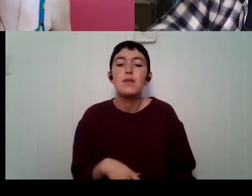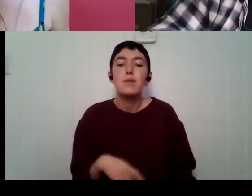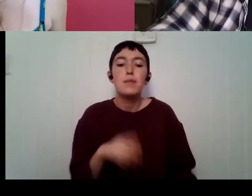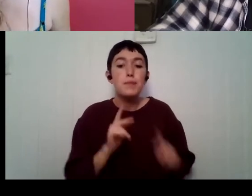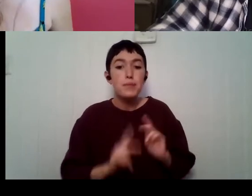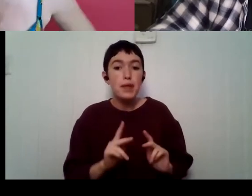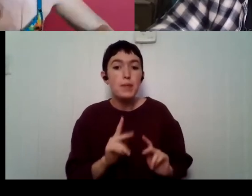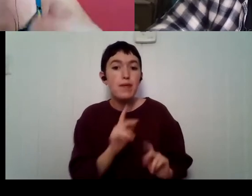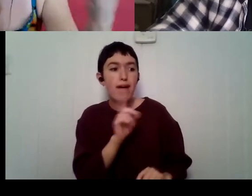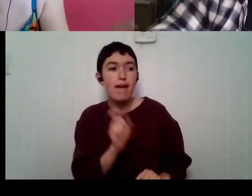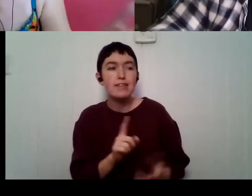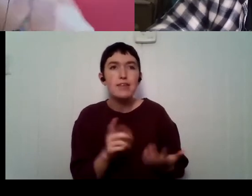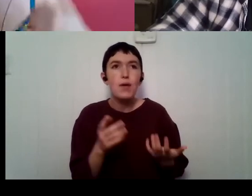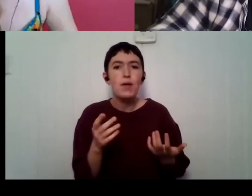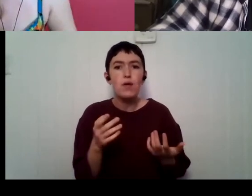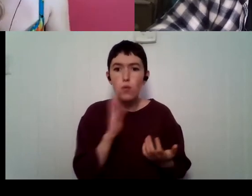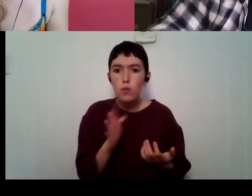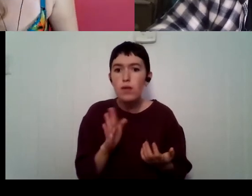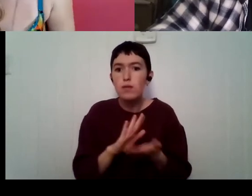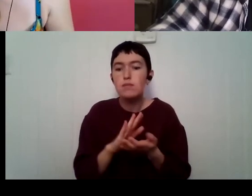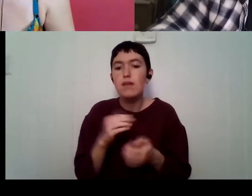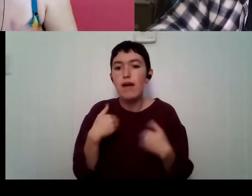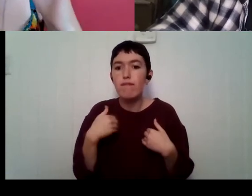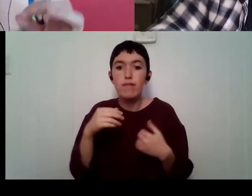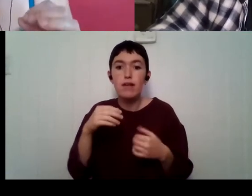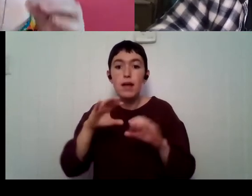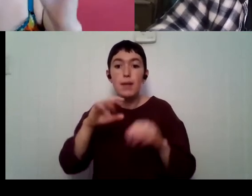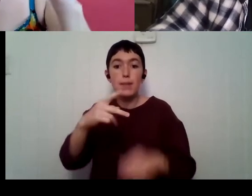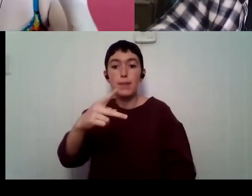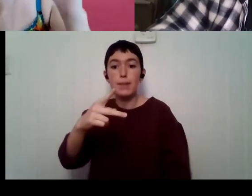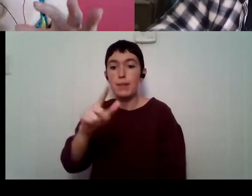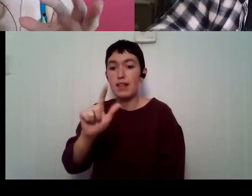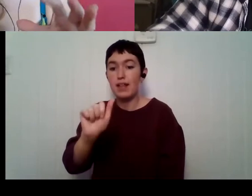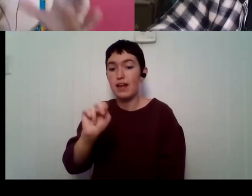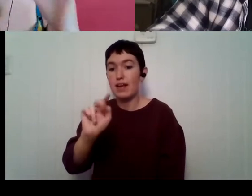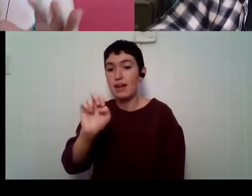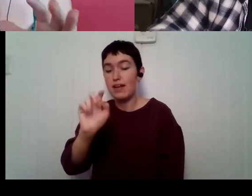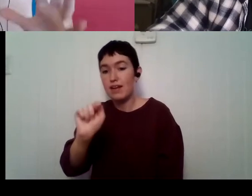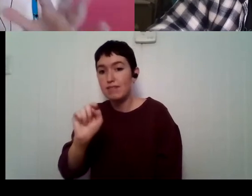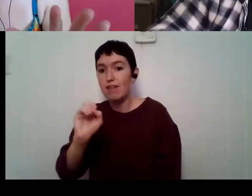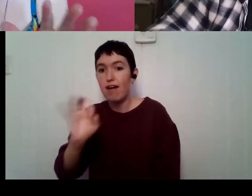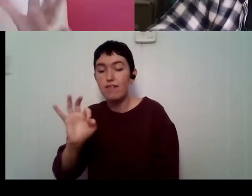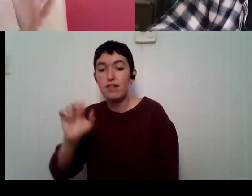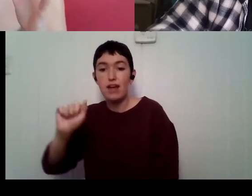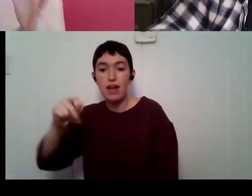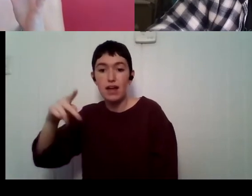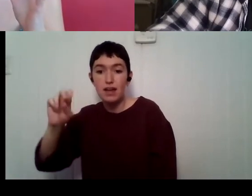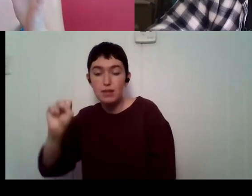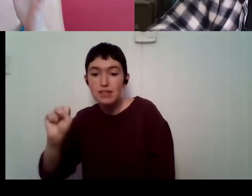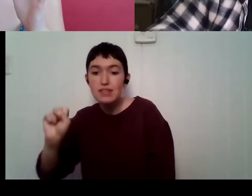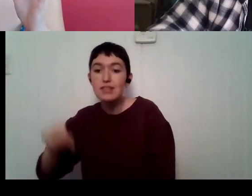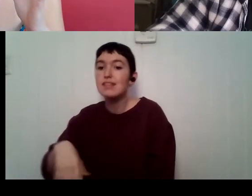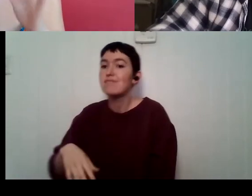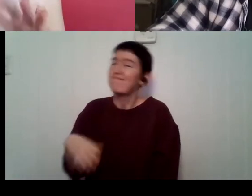Planet of the Apes, right? And I joke, well, we're already living in it because we're apes. But macaques are a type of monkey that